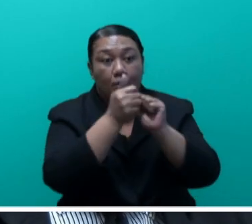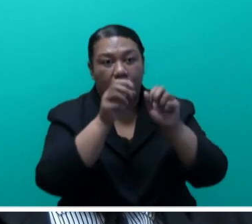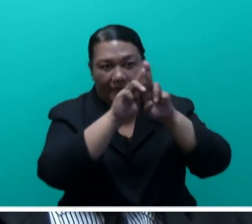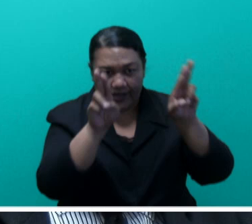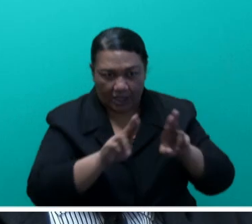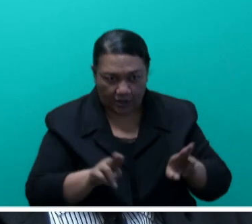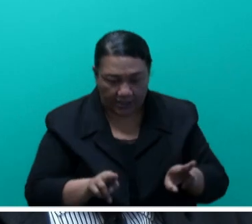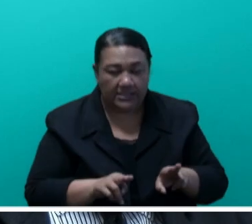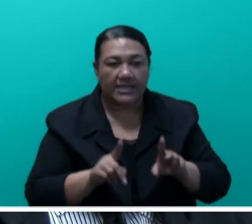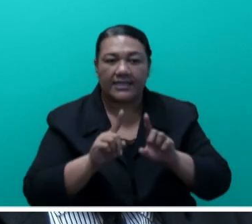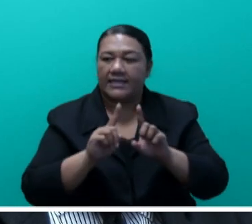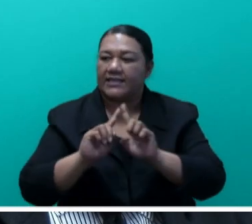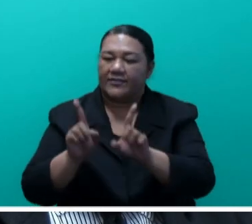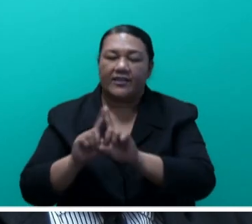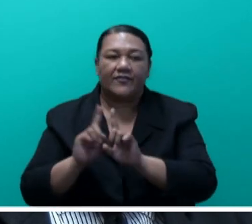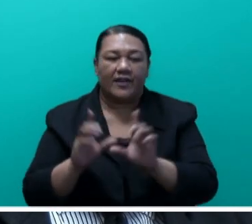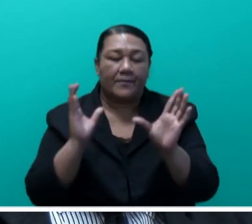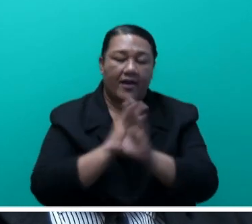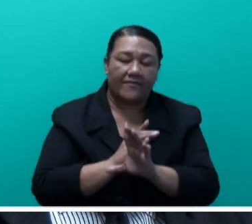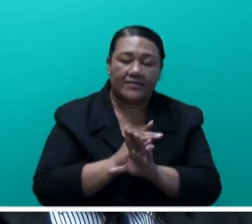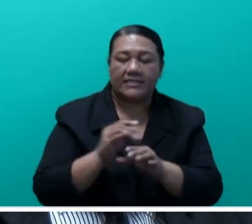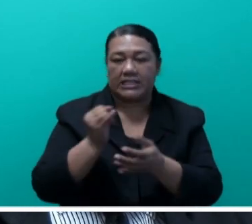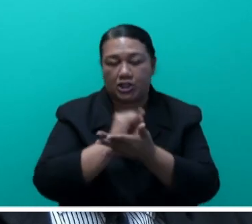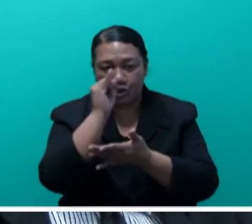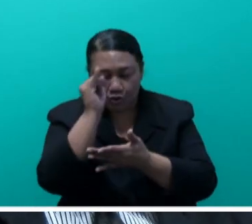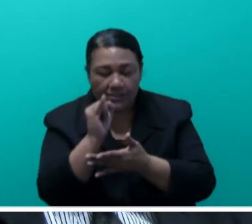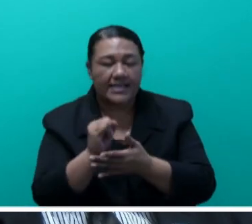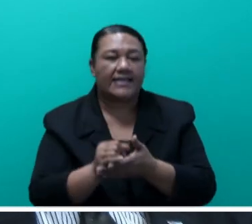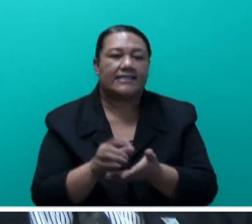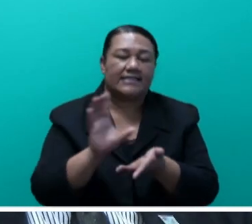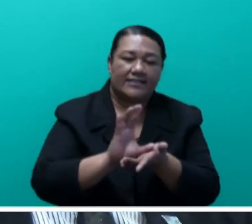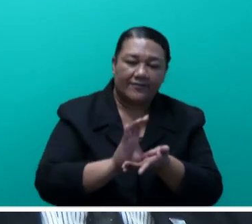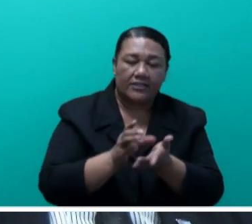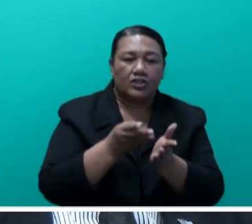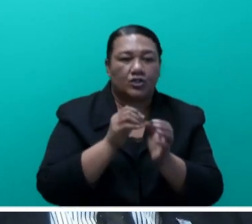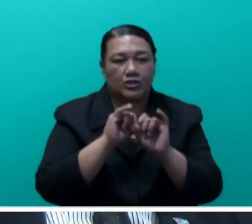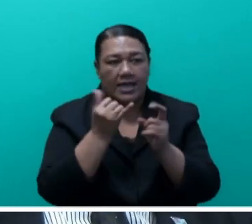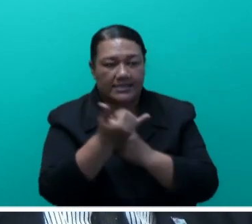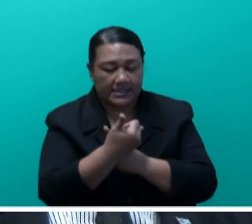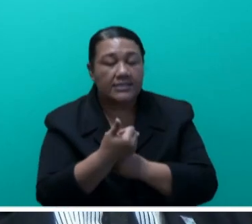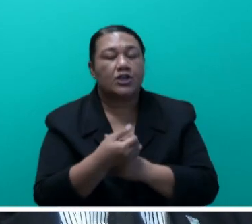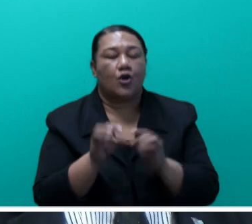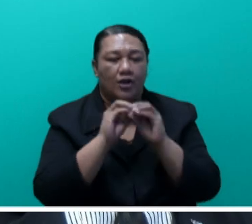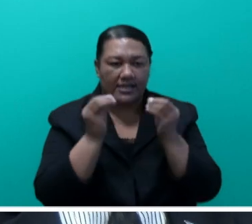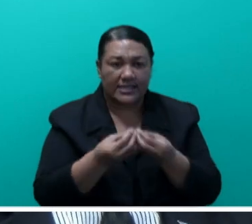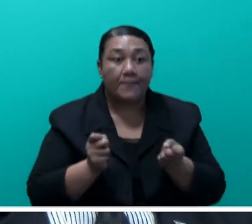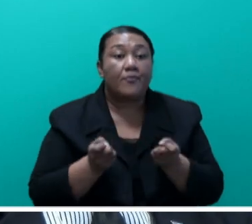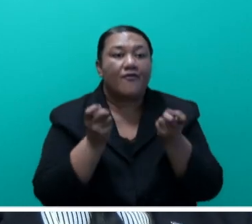educational institutions, private sector partners, and civil society organizations that